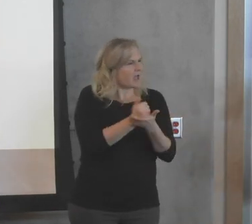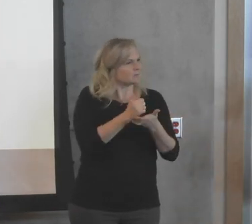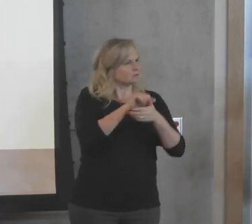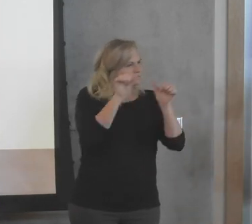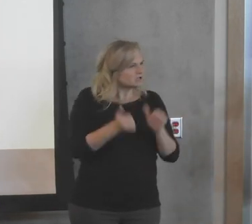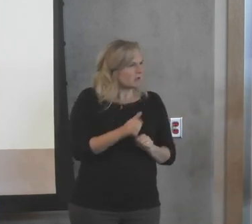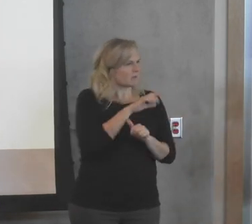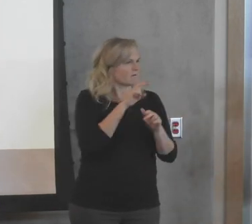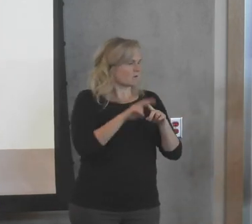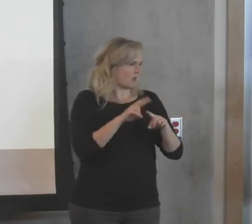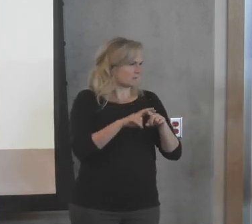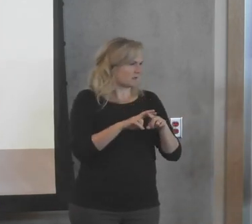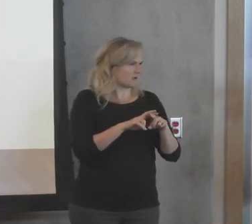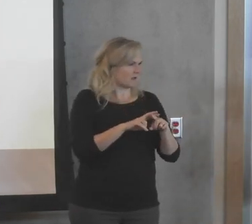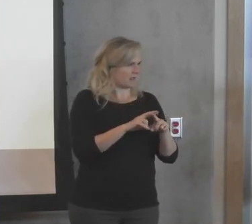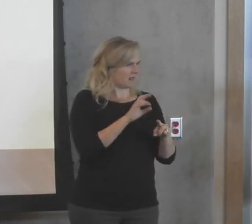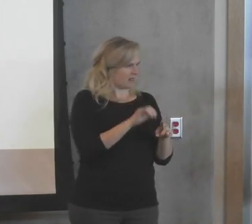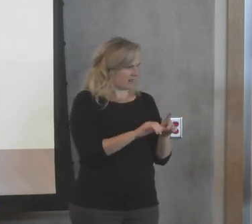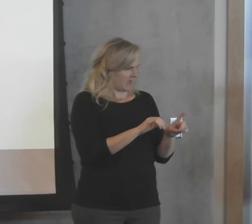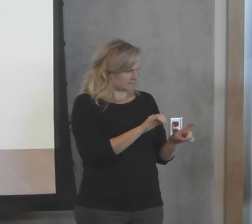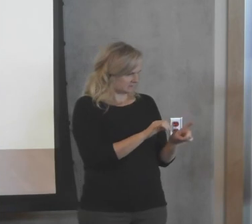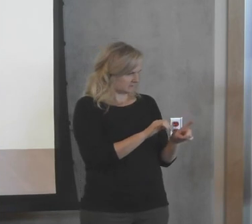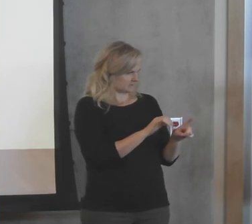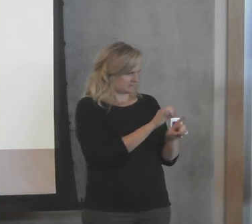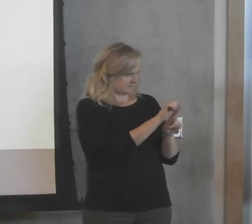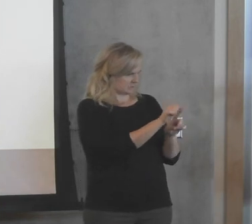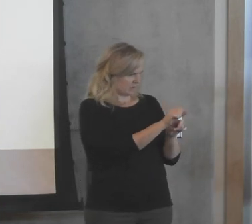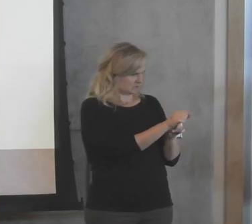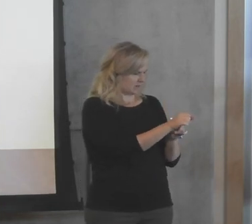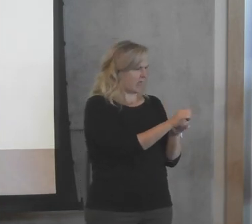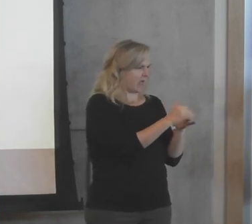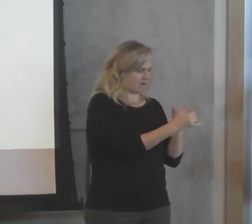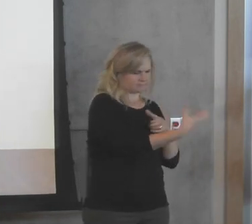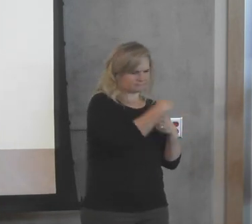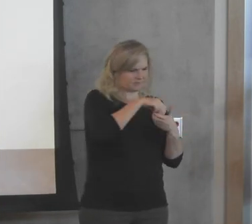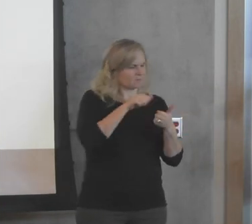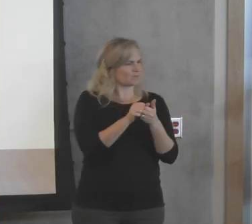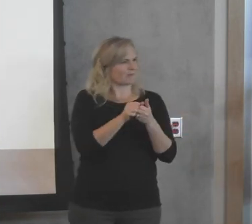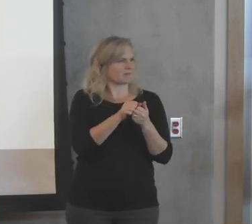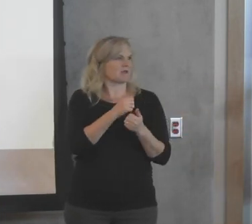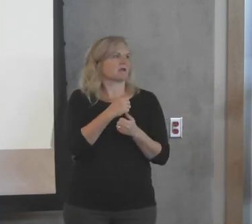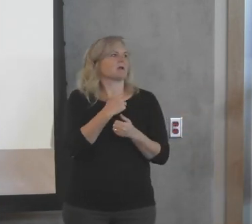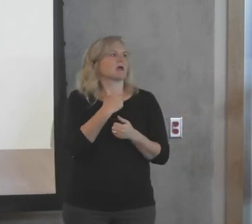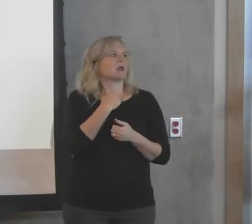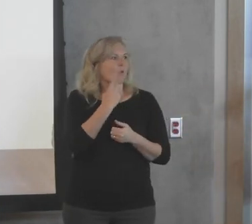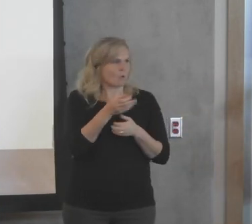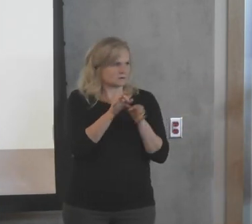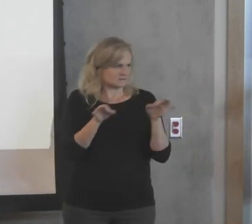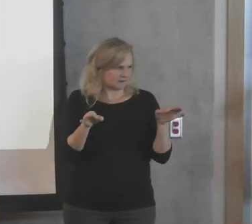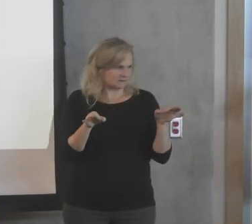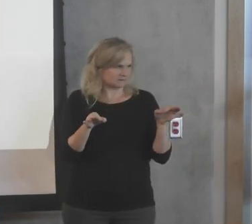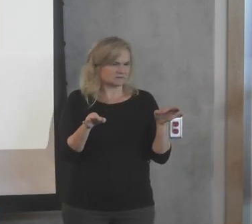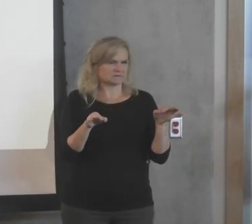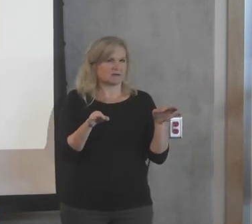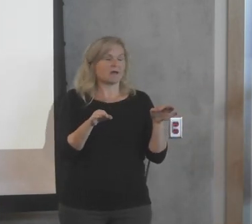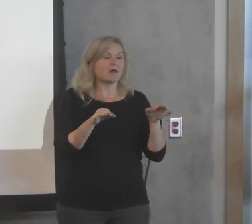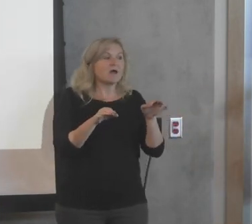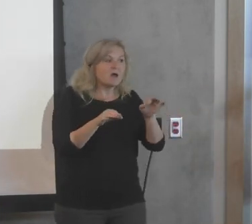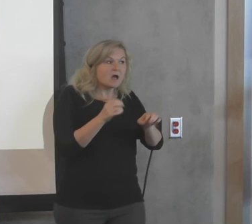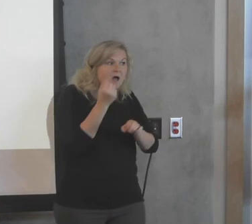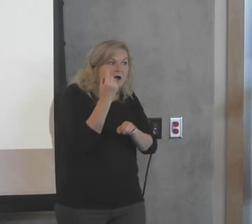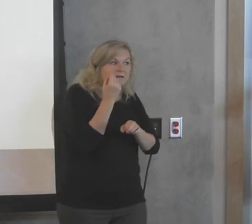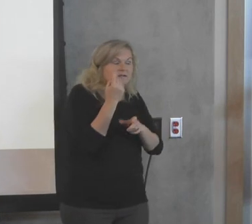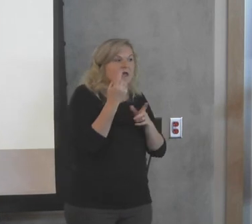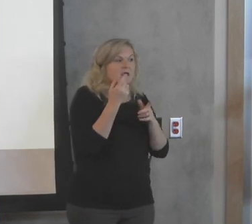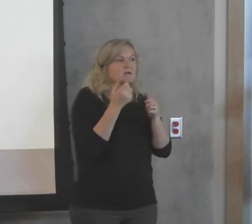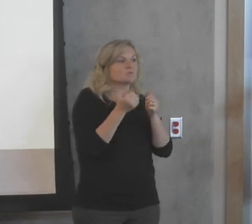put it into an oral sentence or a written sentence as well. The great thing about using this within a classroom setting is if the teacher keeps the